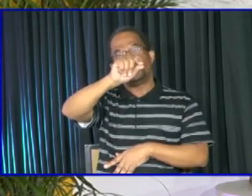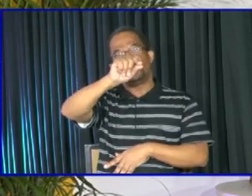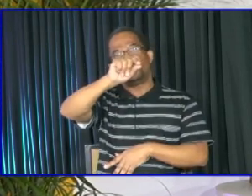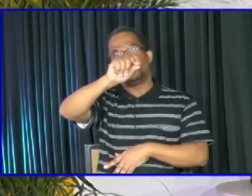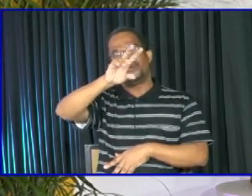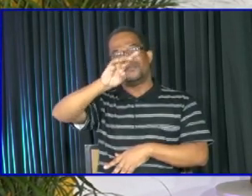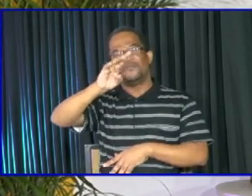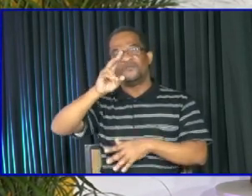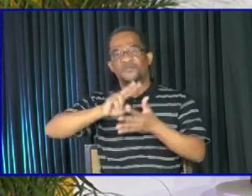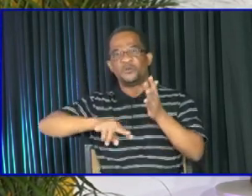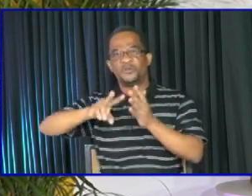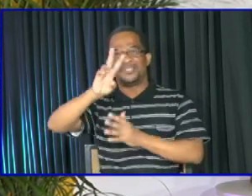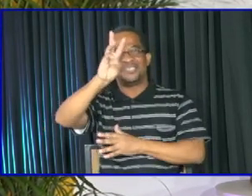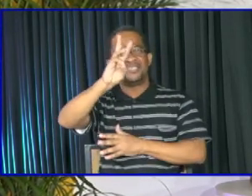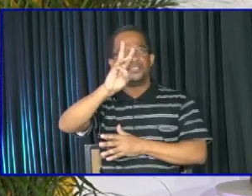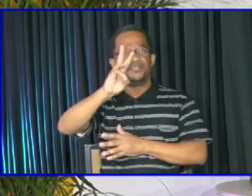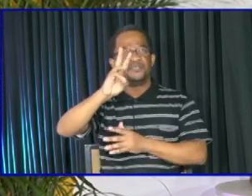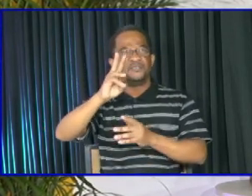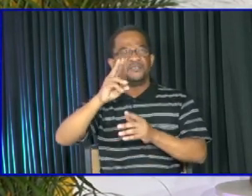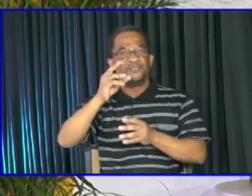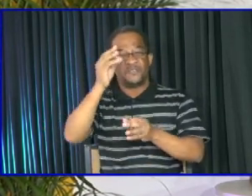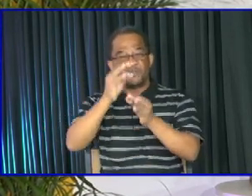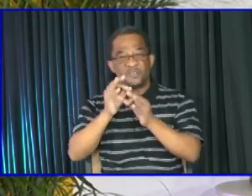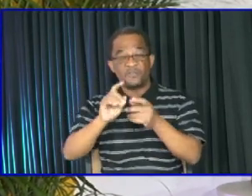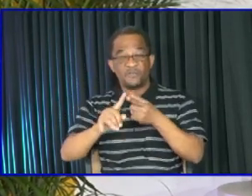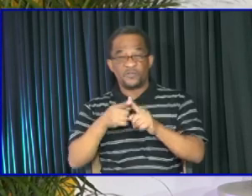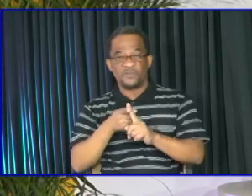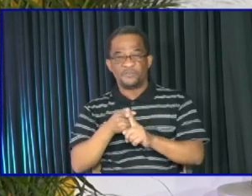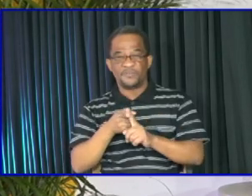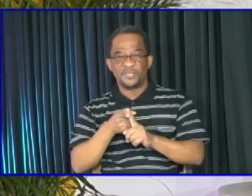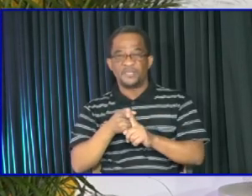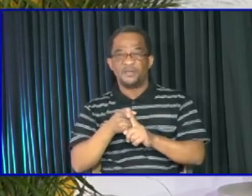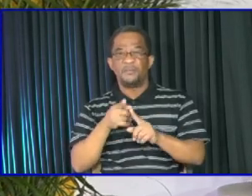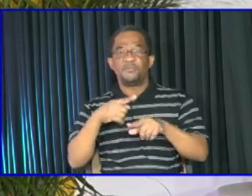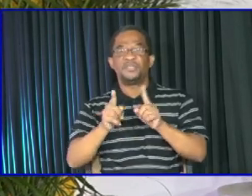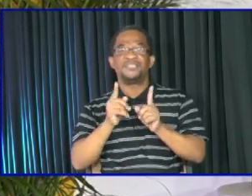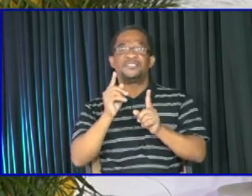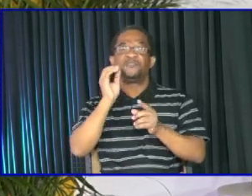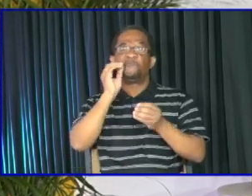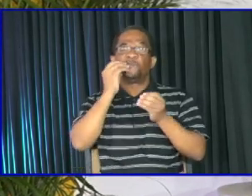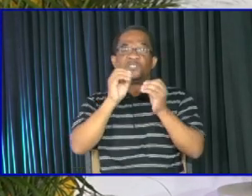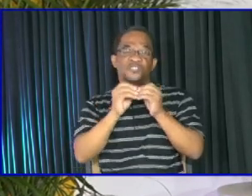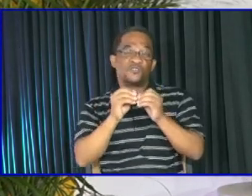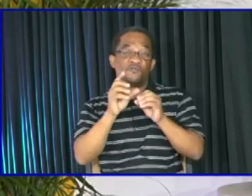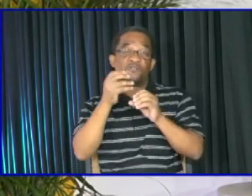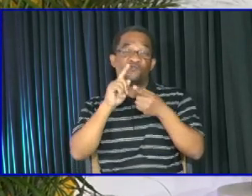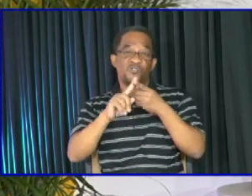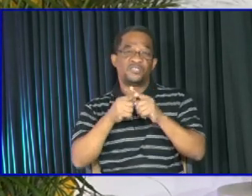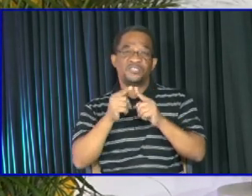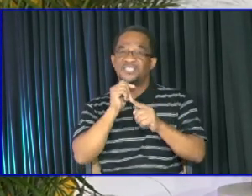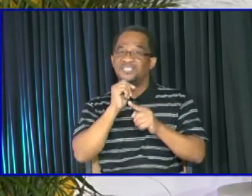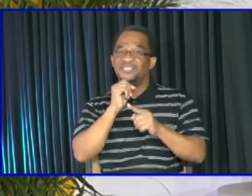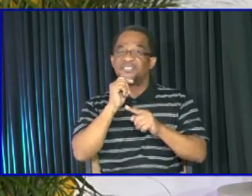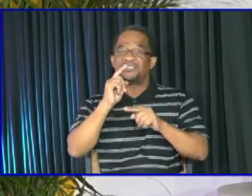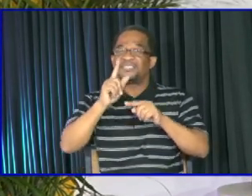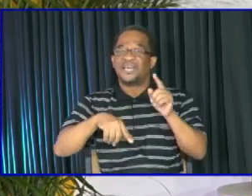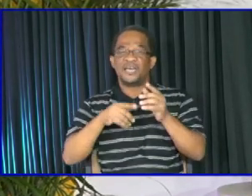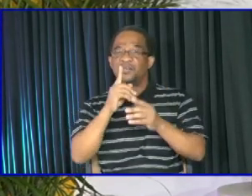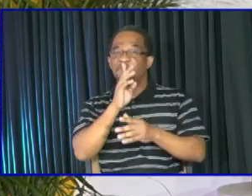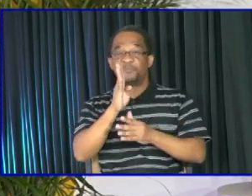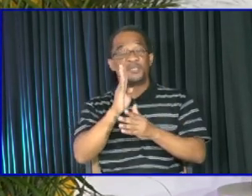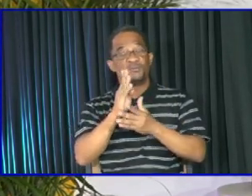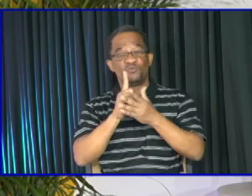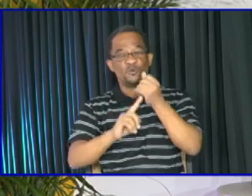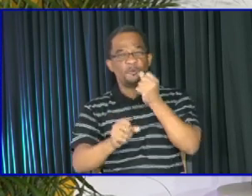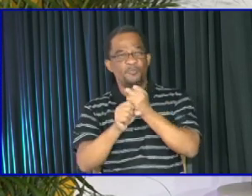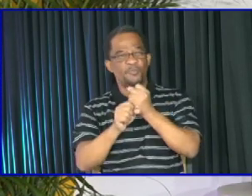of a friend, but the kisses of the enemy cannot be trusted. That's why, beloved brothers and sisters, each of